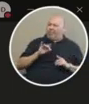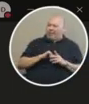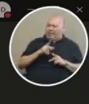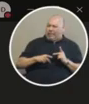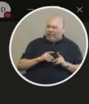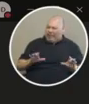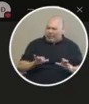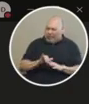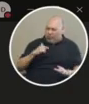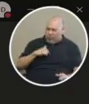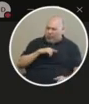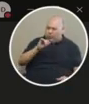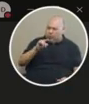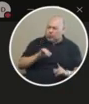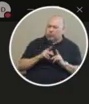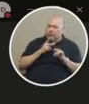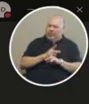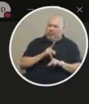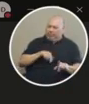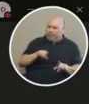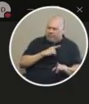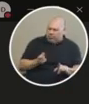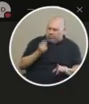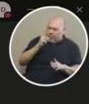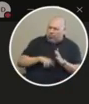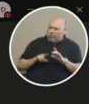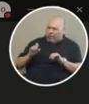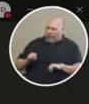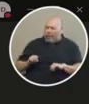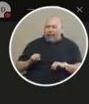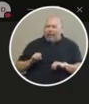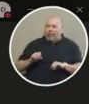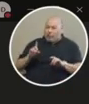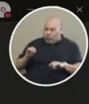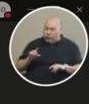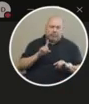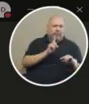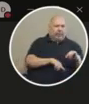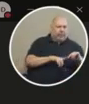of actions that we need to do to people really understand what they can and can't be doing.